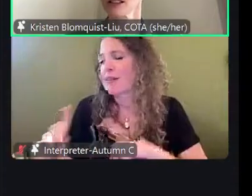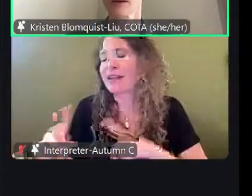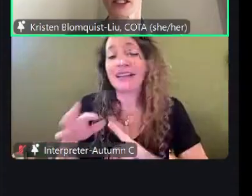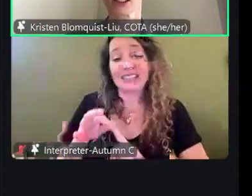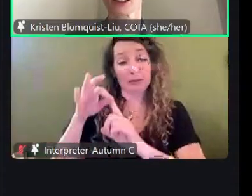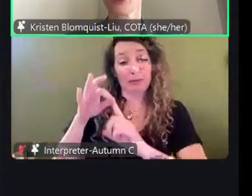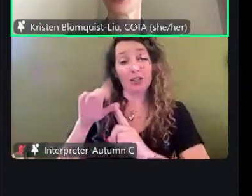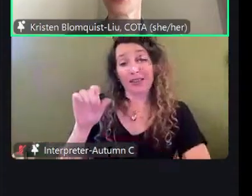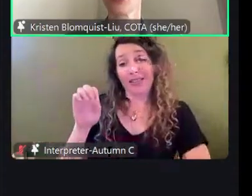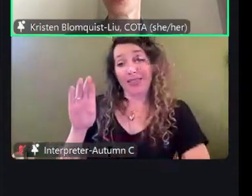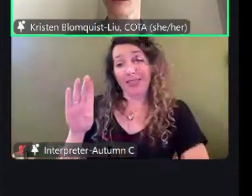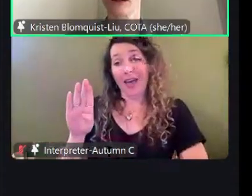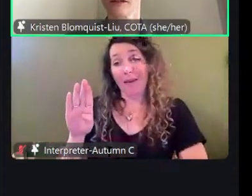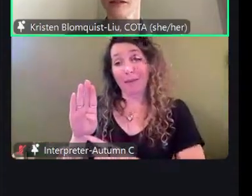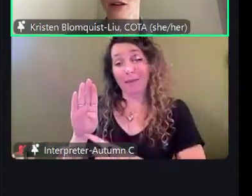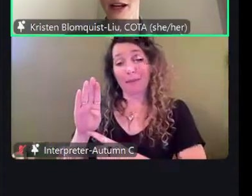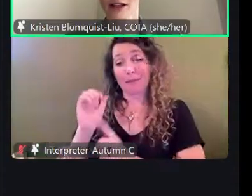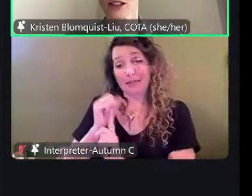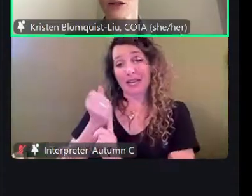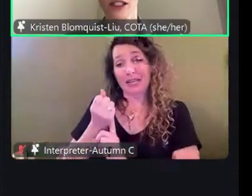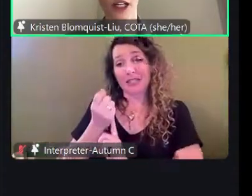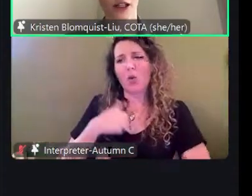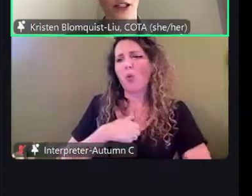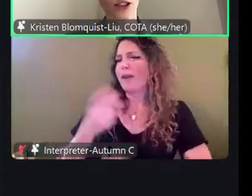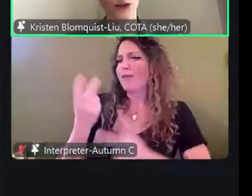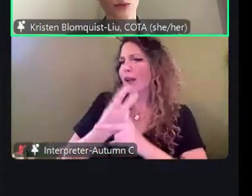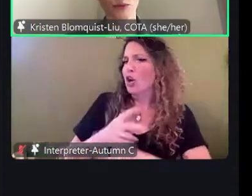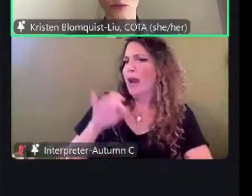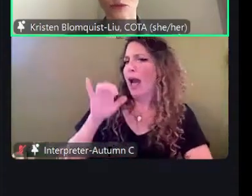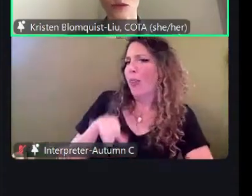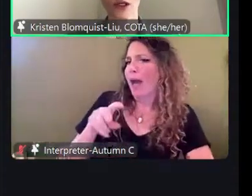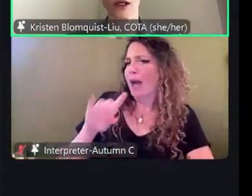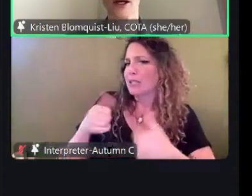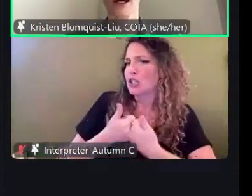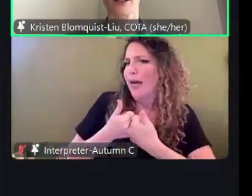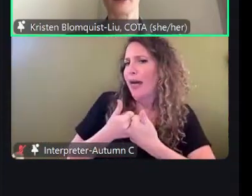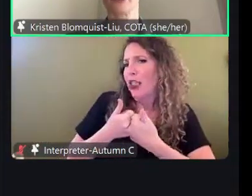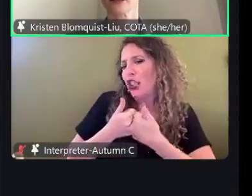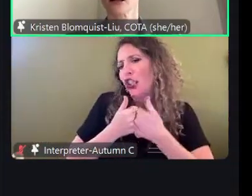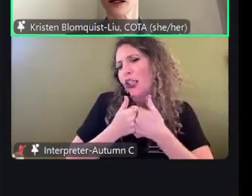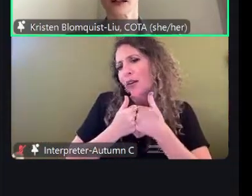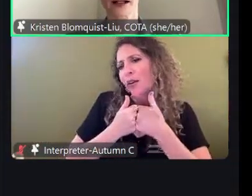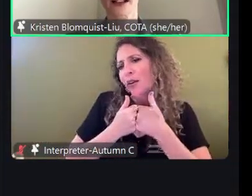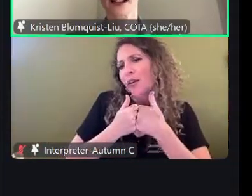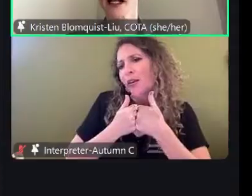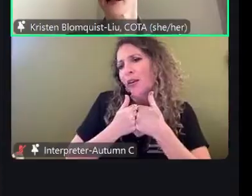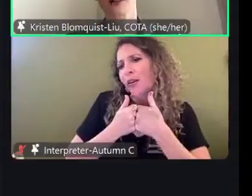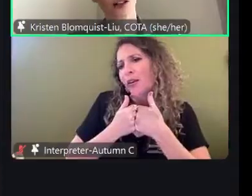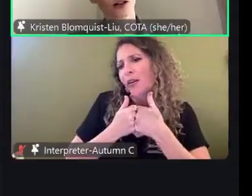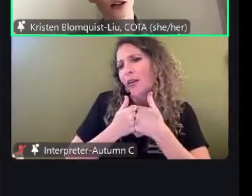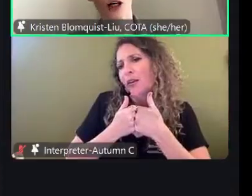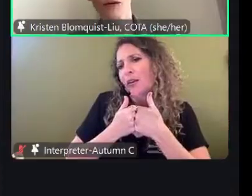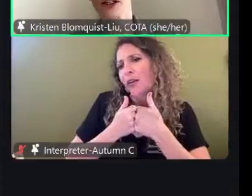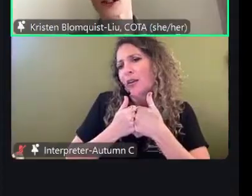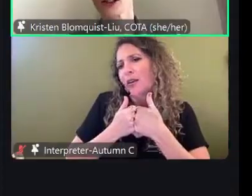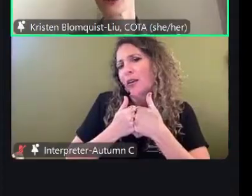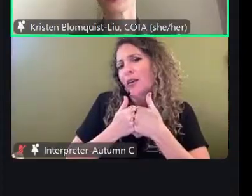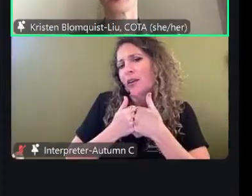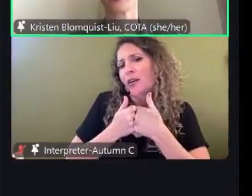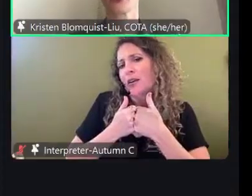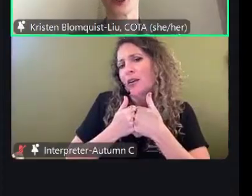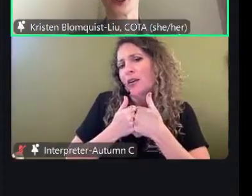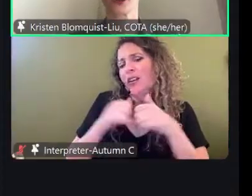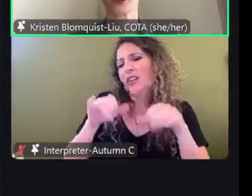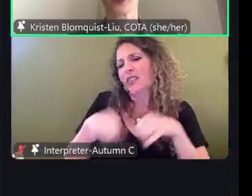because that's especially where we found that to be a challenge. And sometimes at the standard physical